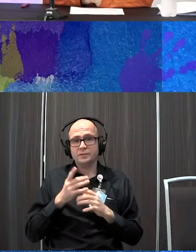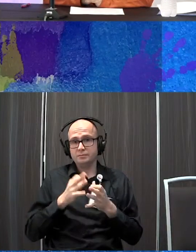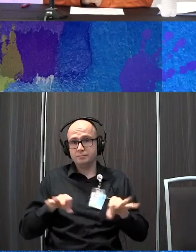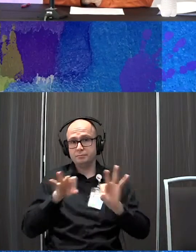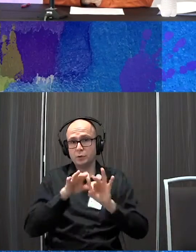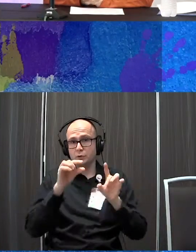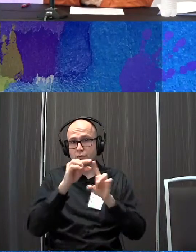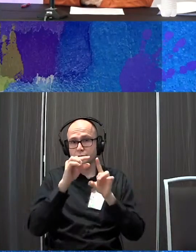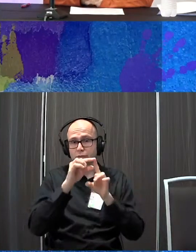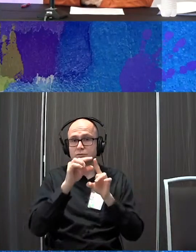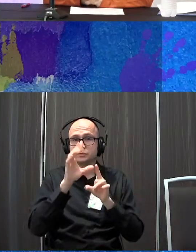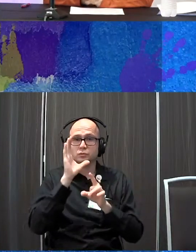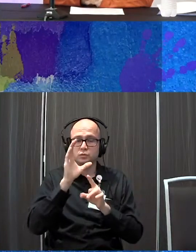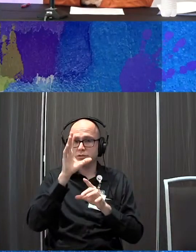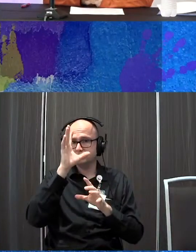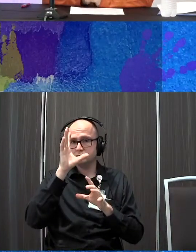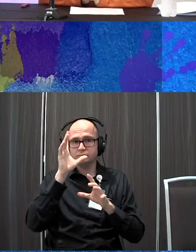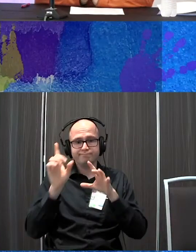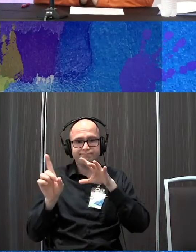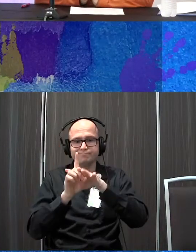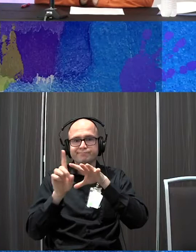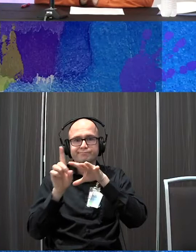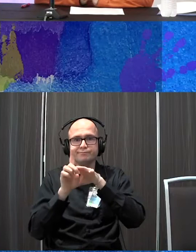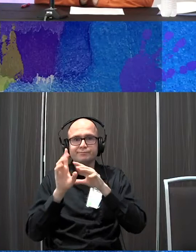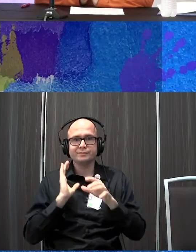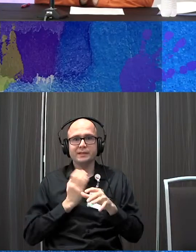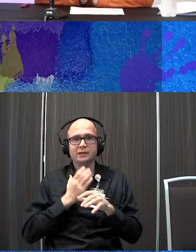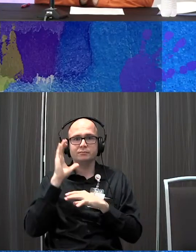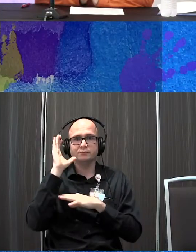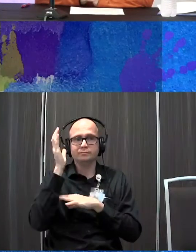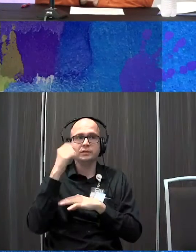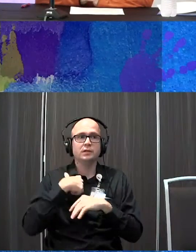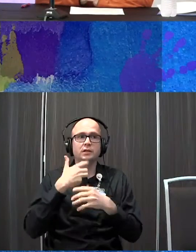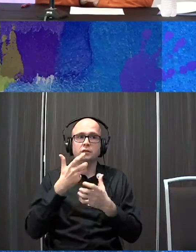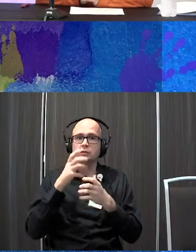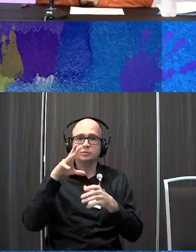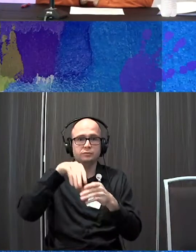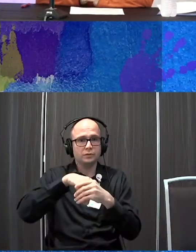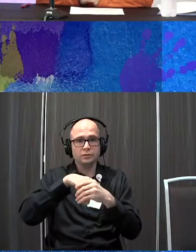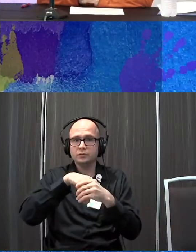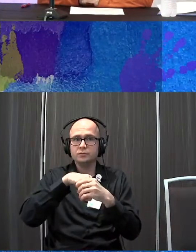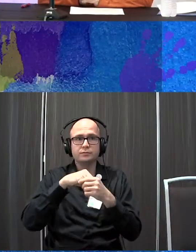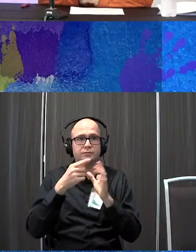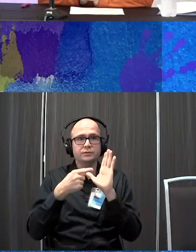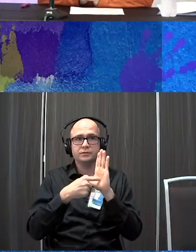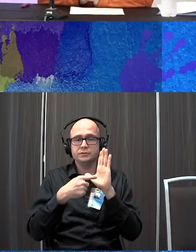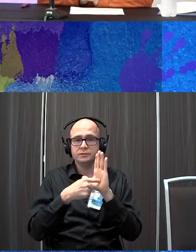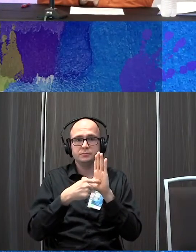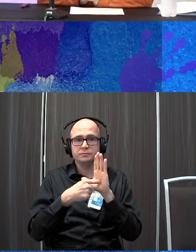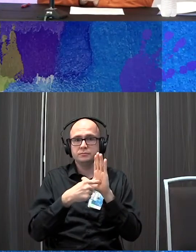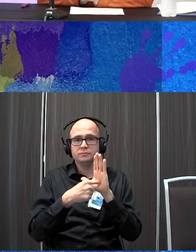or I know these keywords are going to come up throughout our talk. So I wanted you to be able to have some examples to refer back